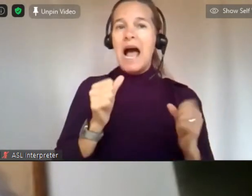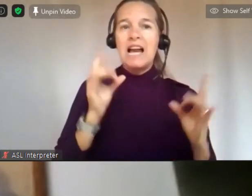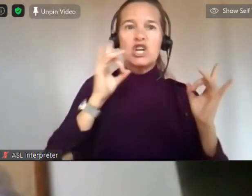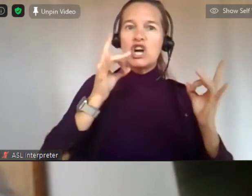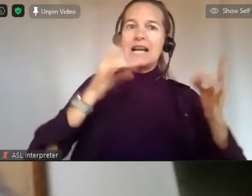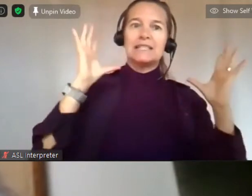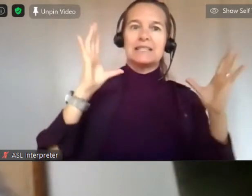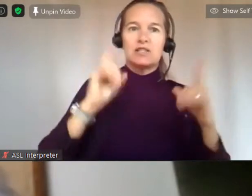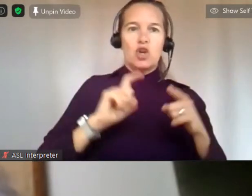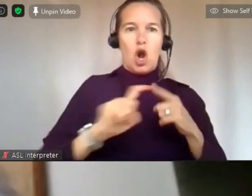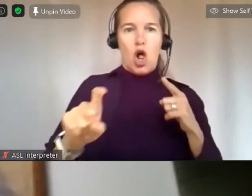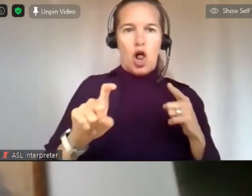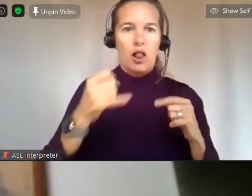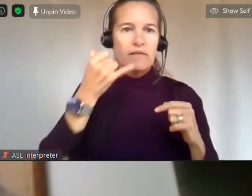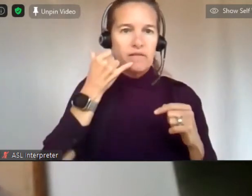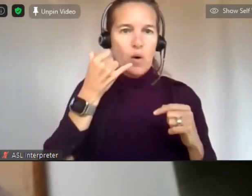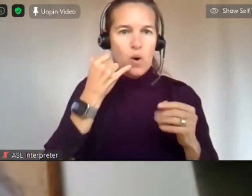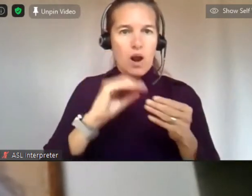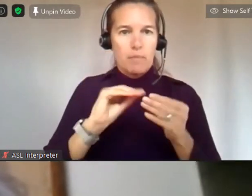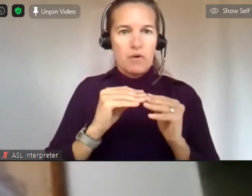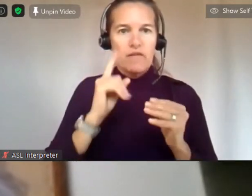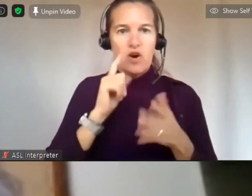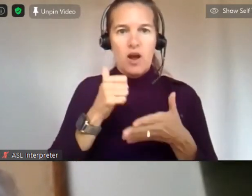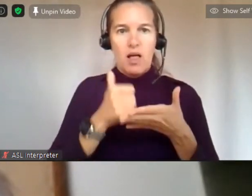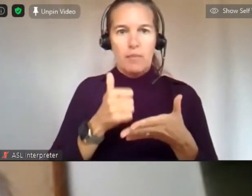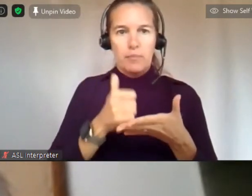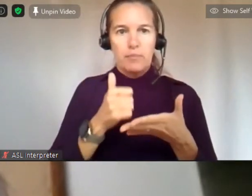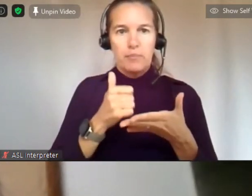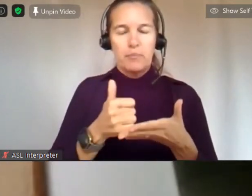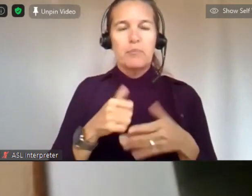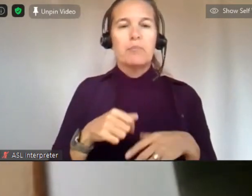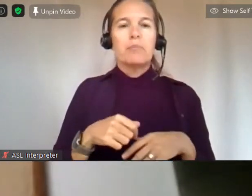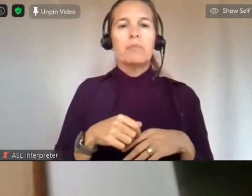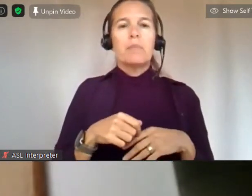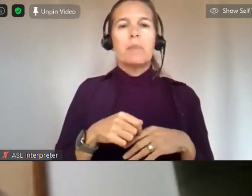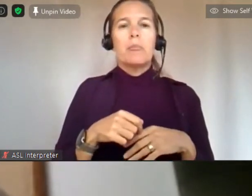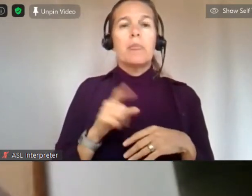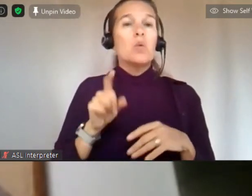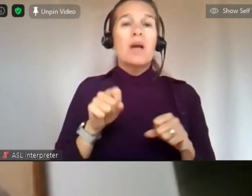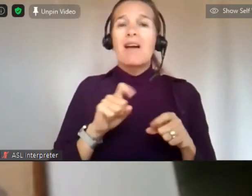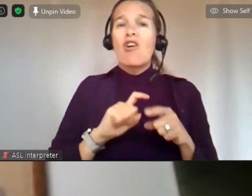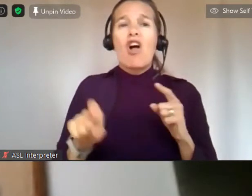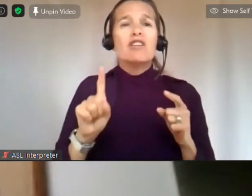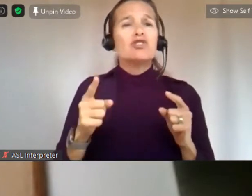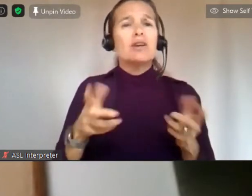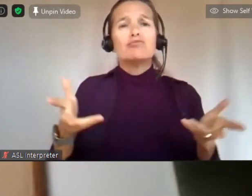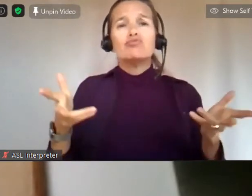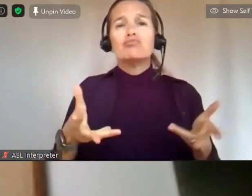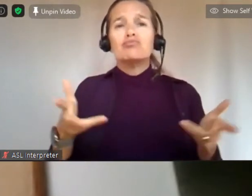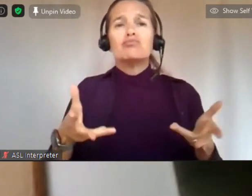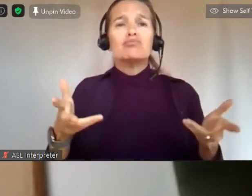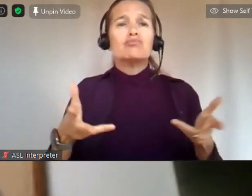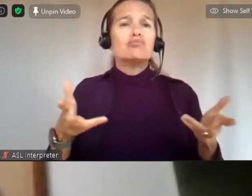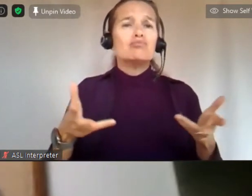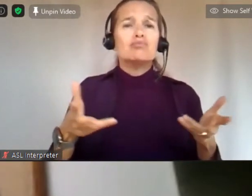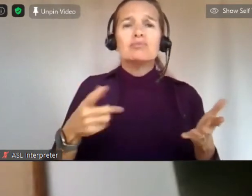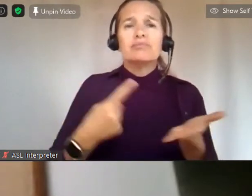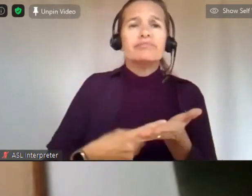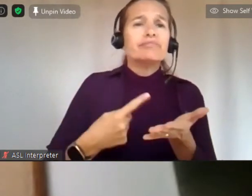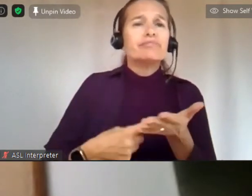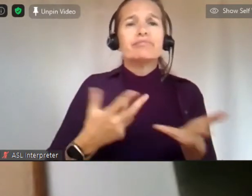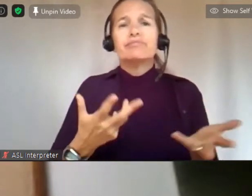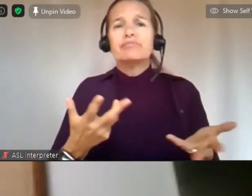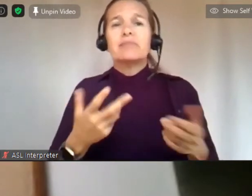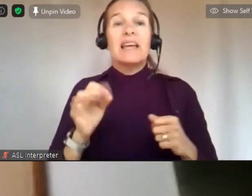call line for help. You could call if you want to just talk with someone, or if you have a question, if you